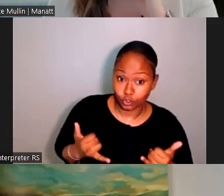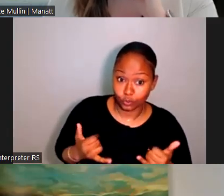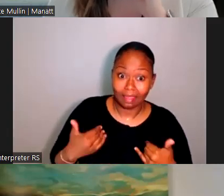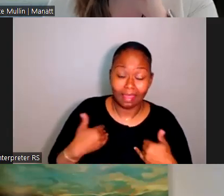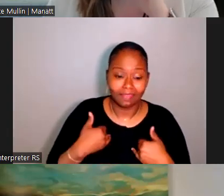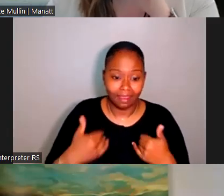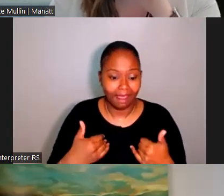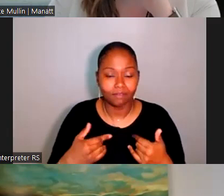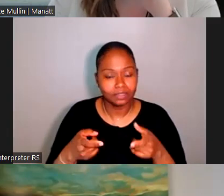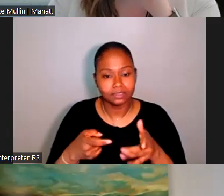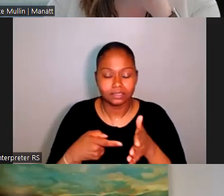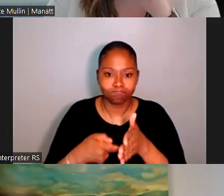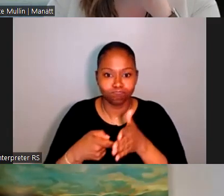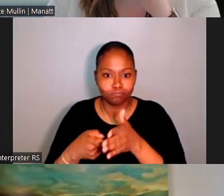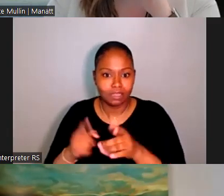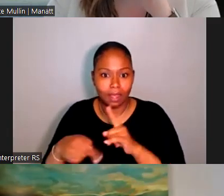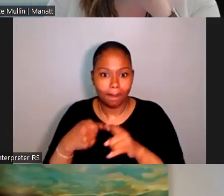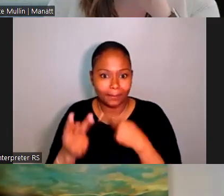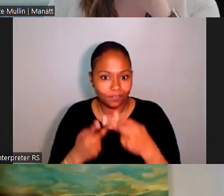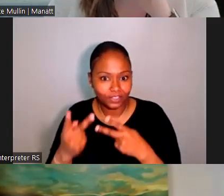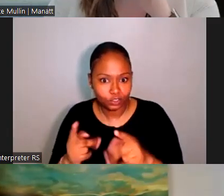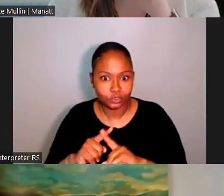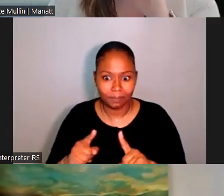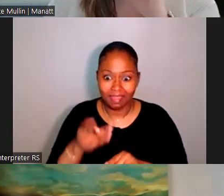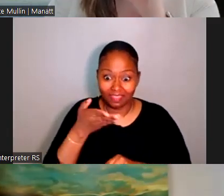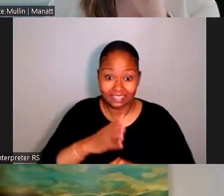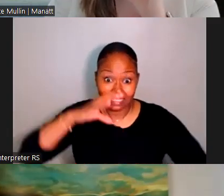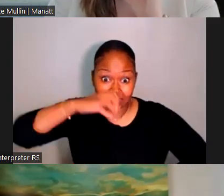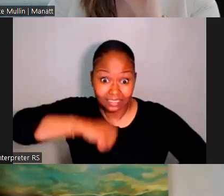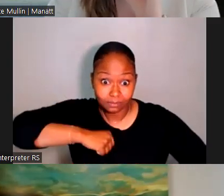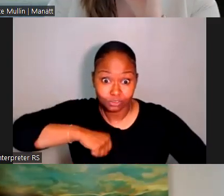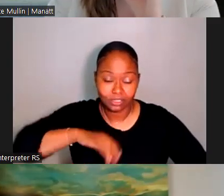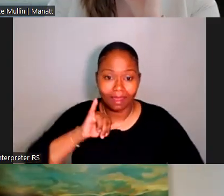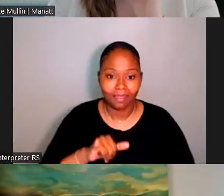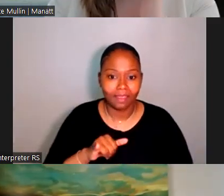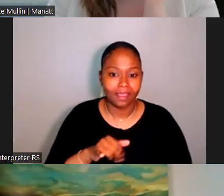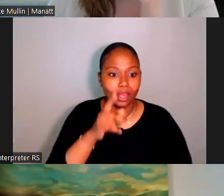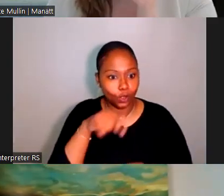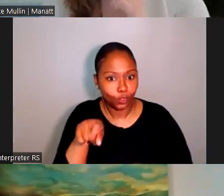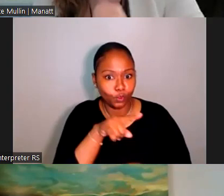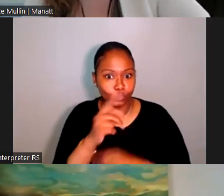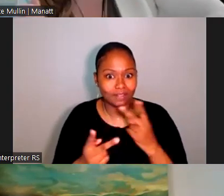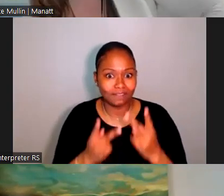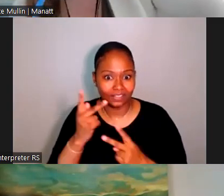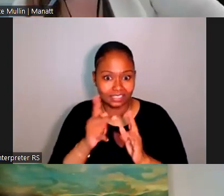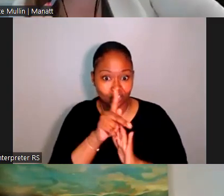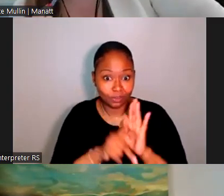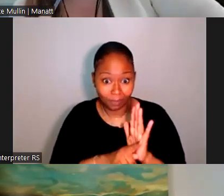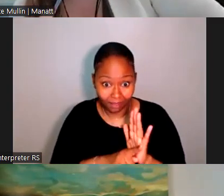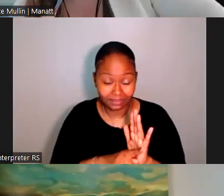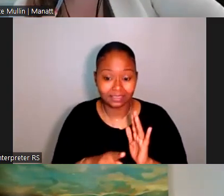regulations about visitors. So is this the assumption that those visitation policies have